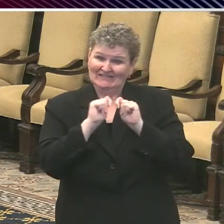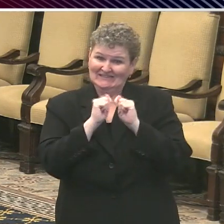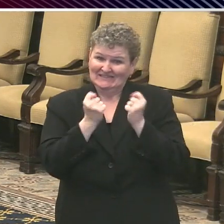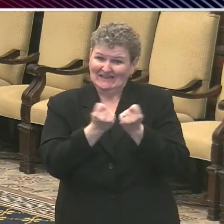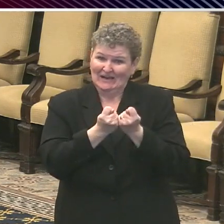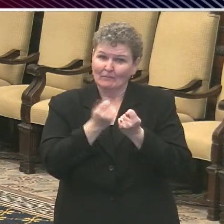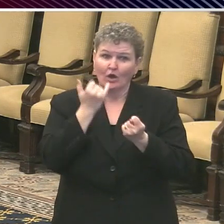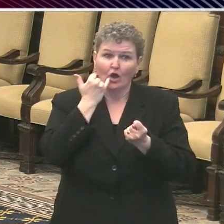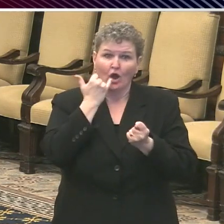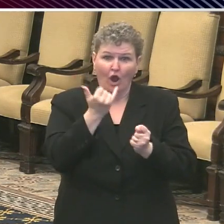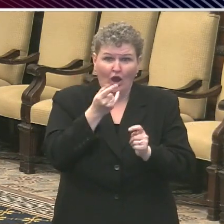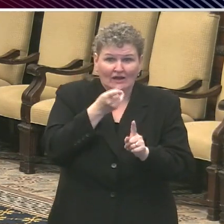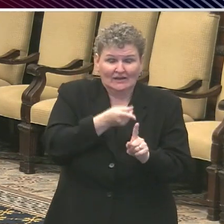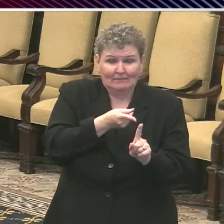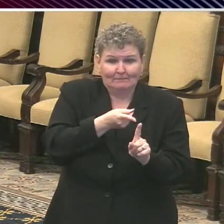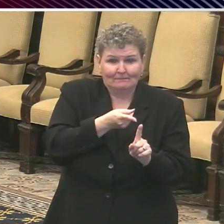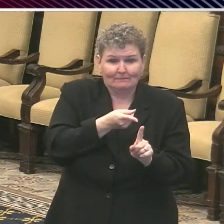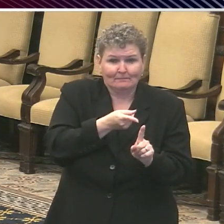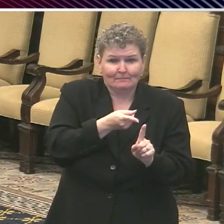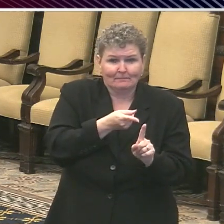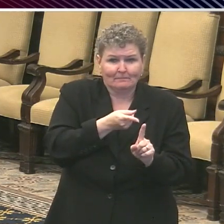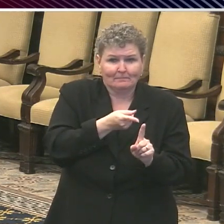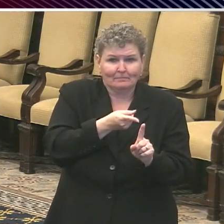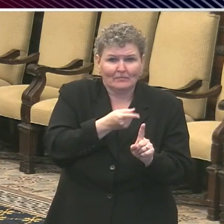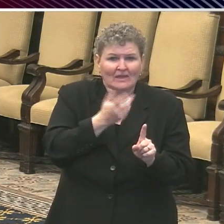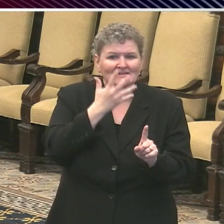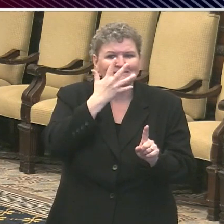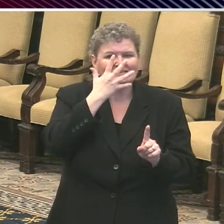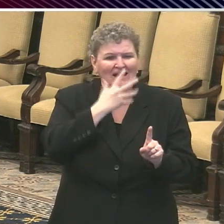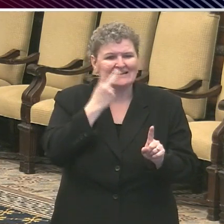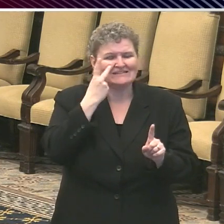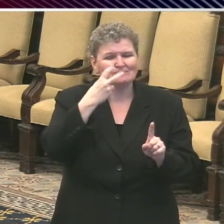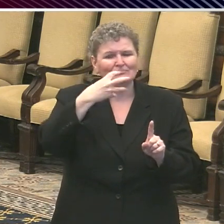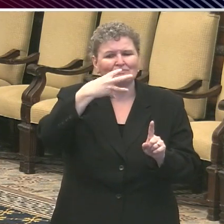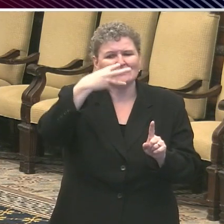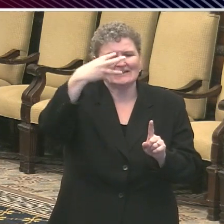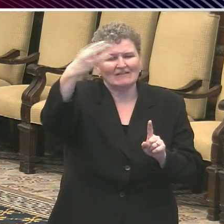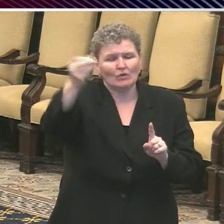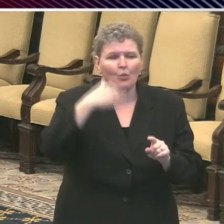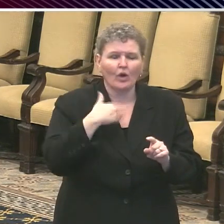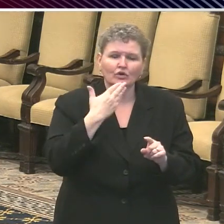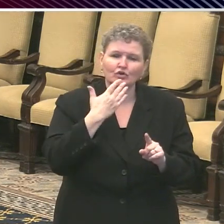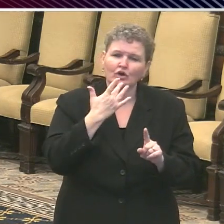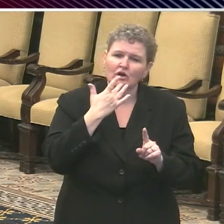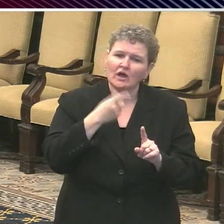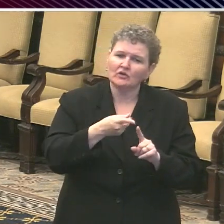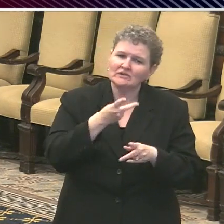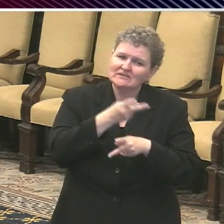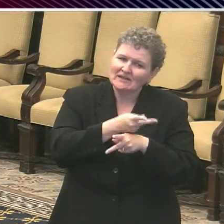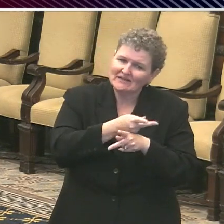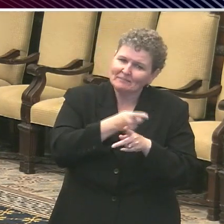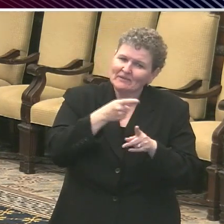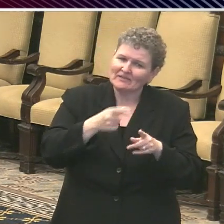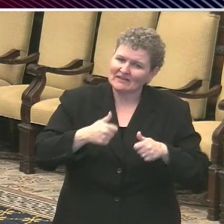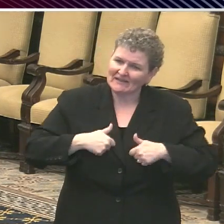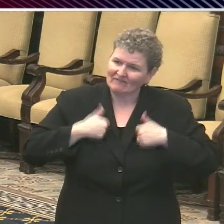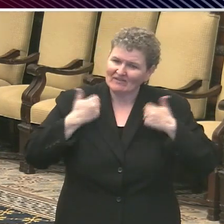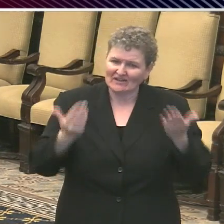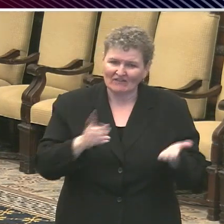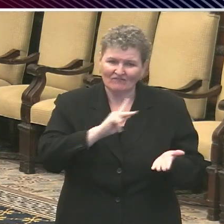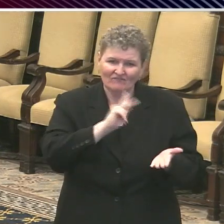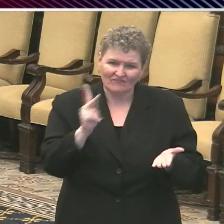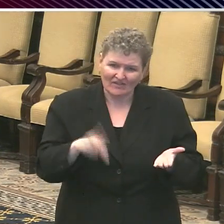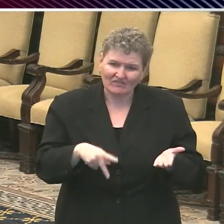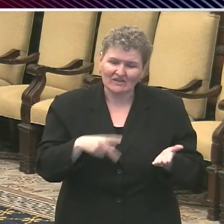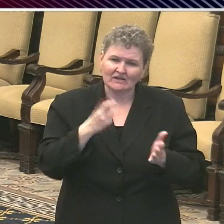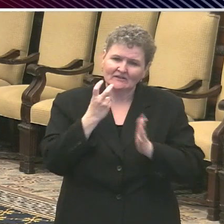him, to tell him I was sad to see him go and wished him well. And he said he was going to maintain his home in residence in Philadelphia and would be involved in